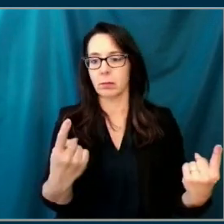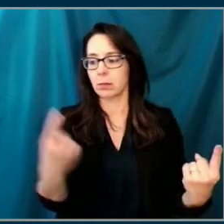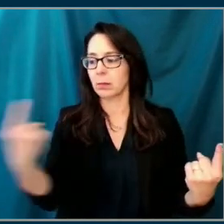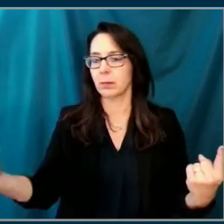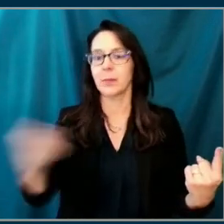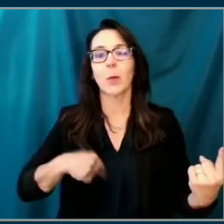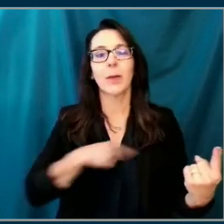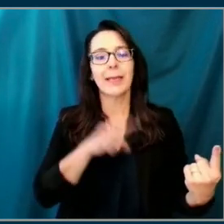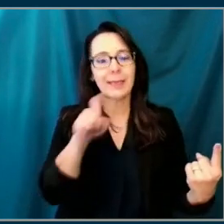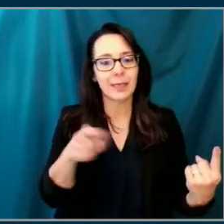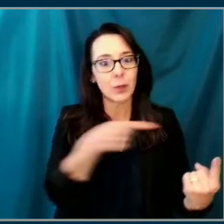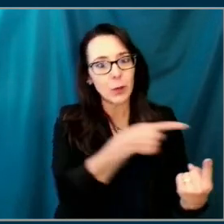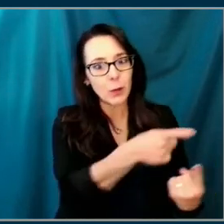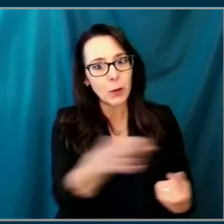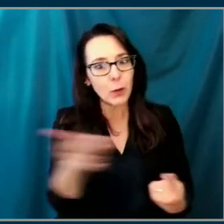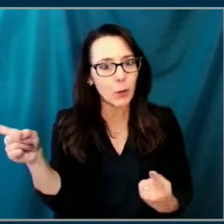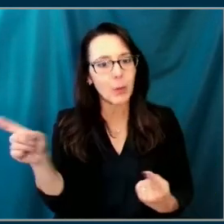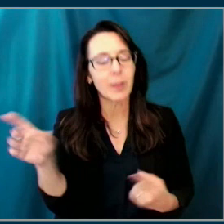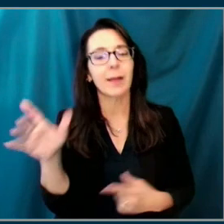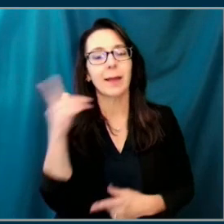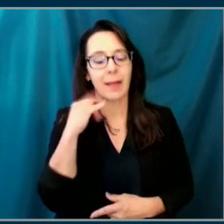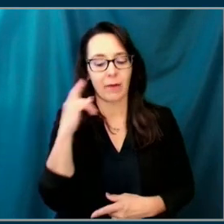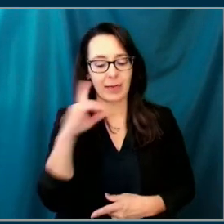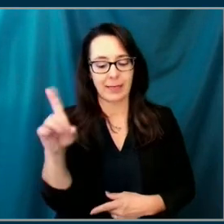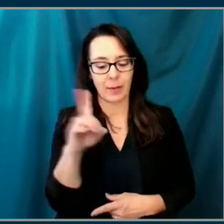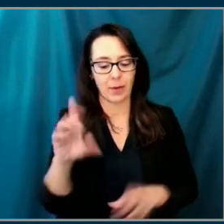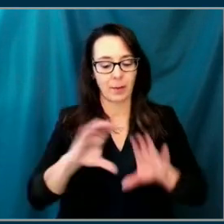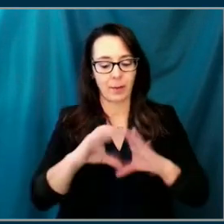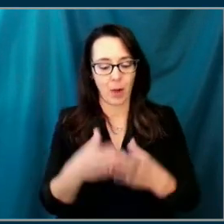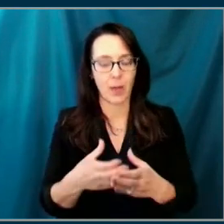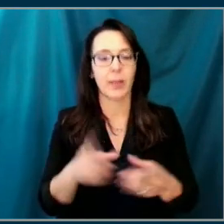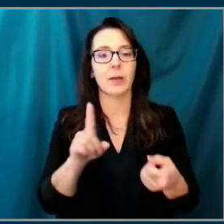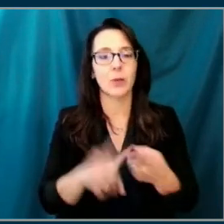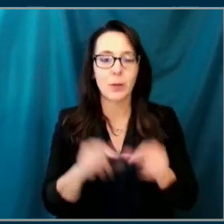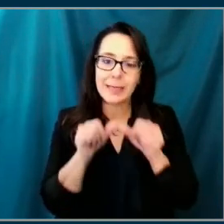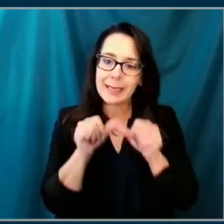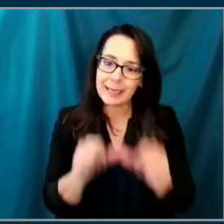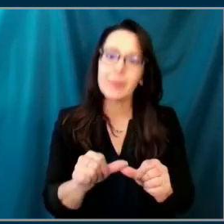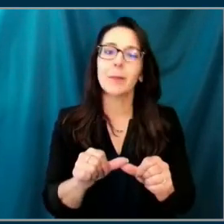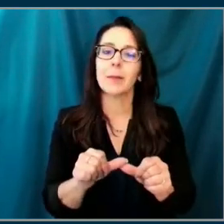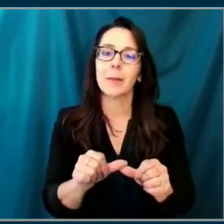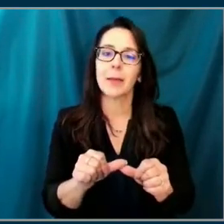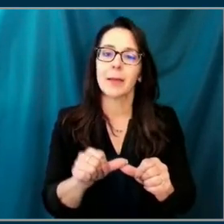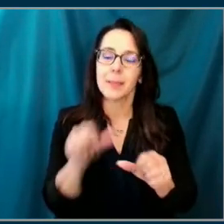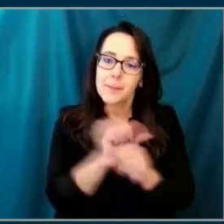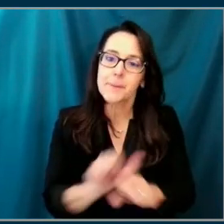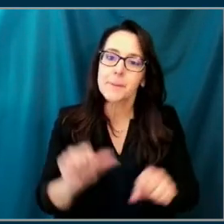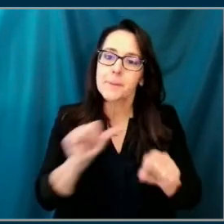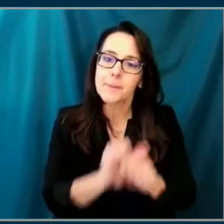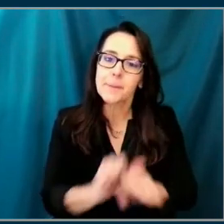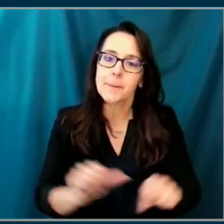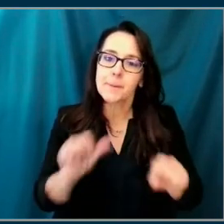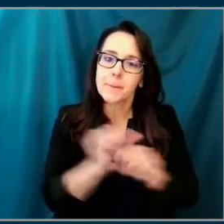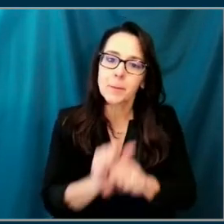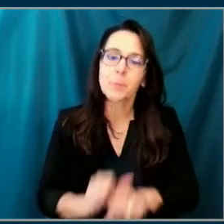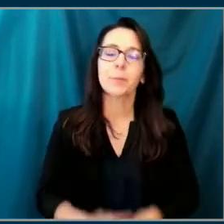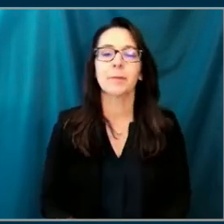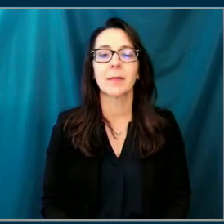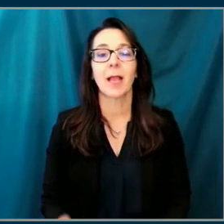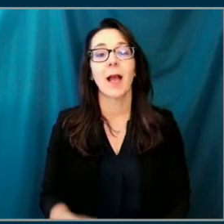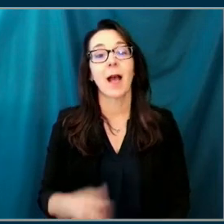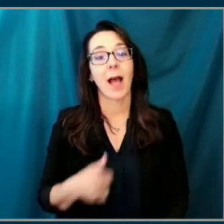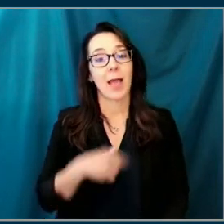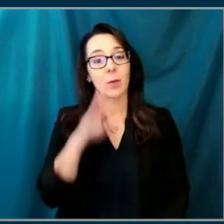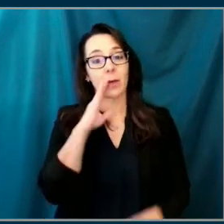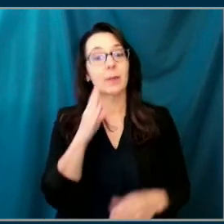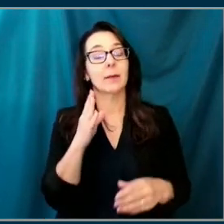California Democratic Party, to keep pushing the envelope. I am up for re-election this year, and